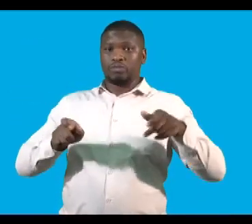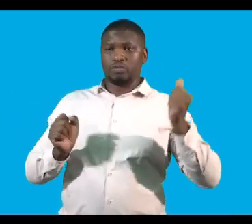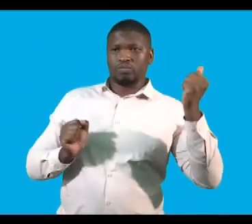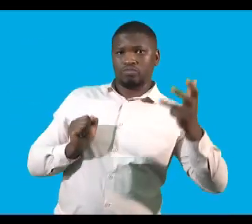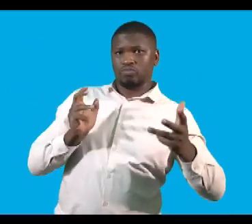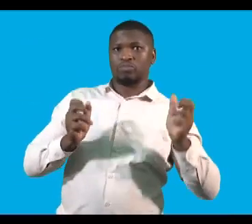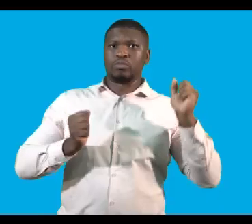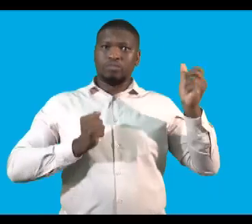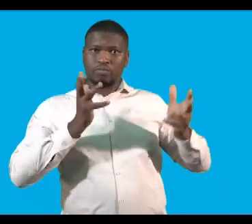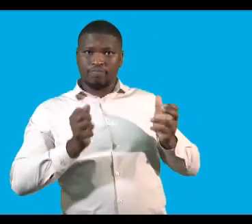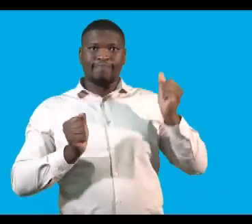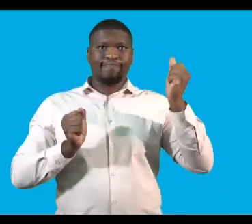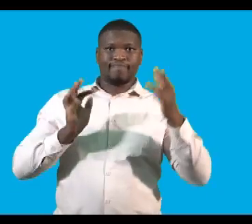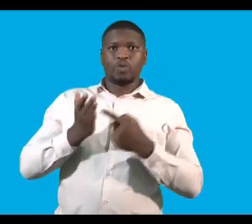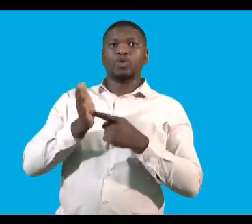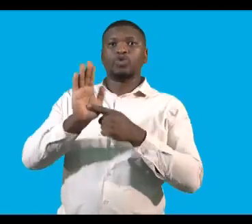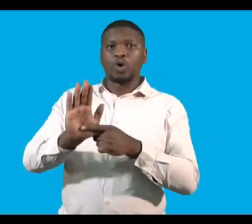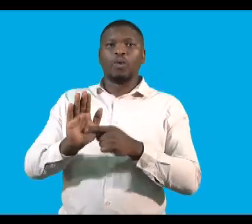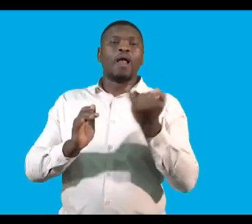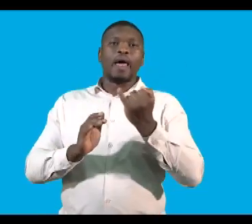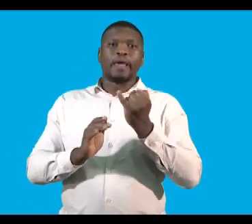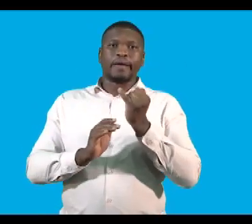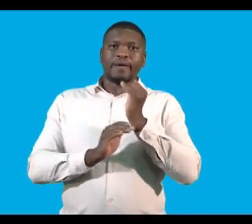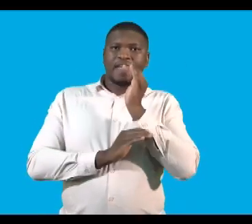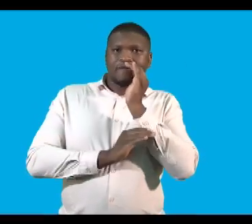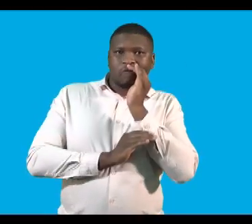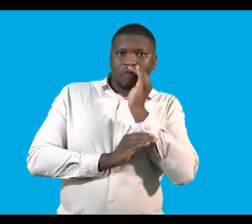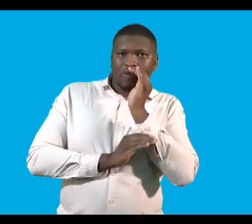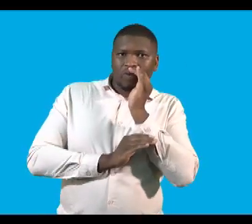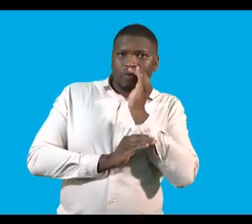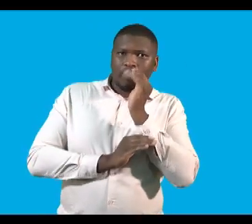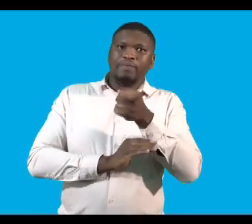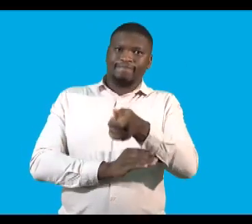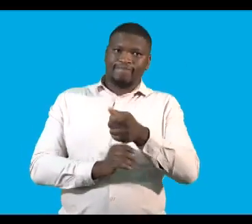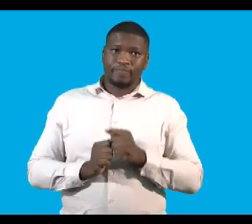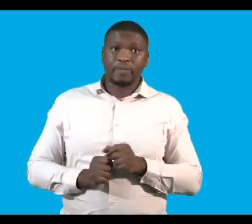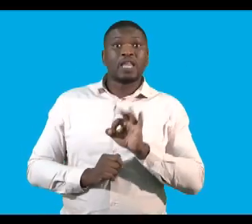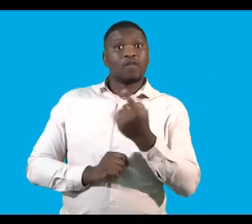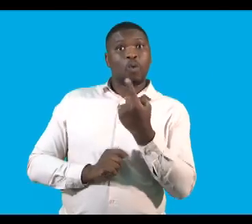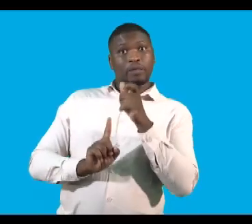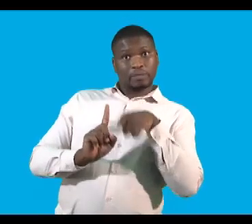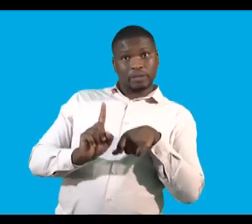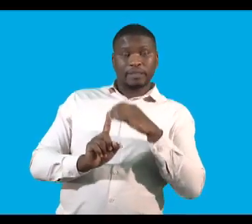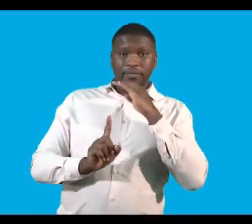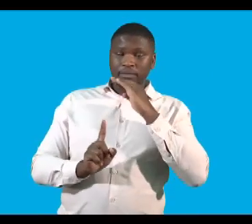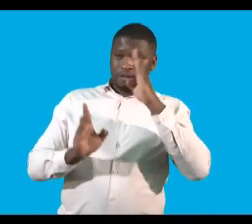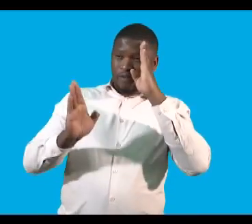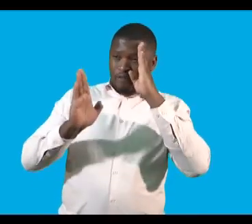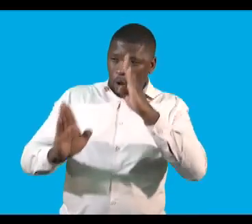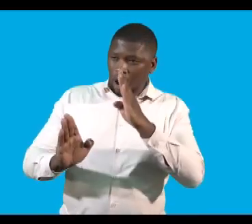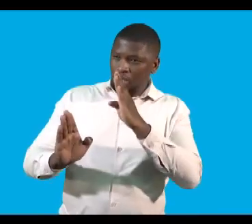a frame, a dotted line bubble indicates whispering. If there's only one character, it will indicate focus